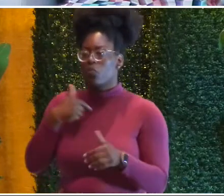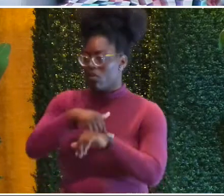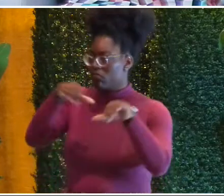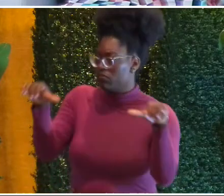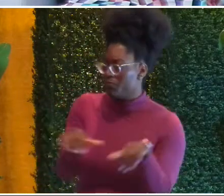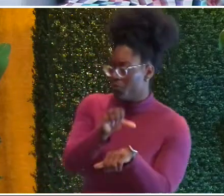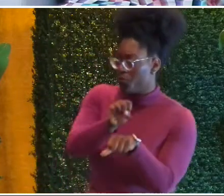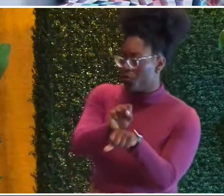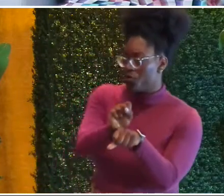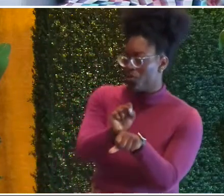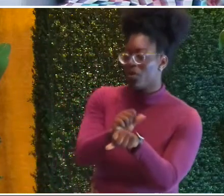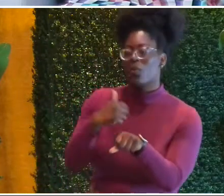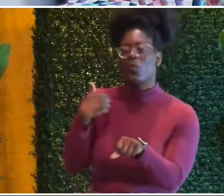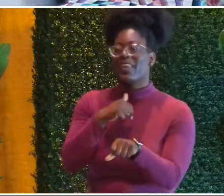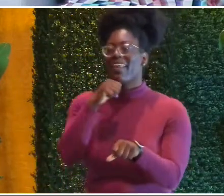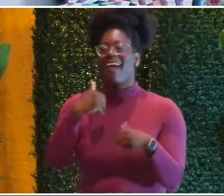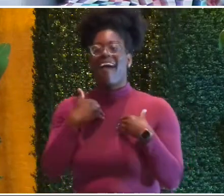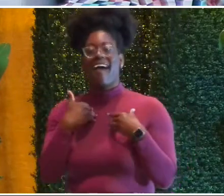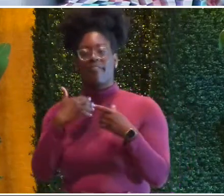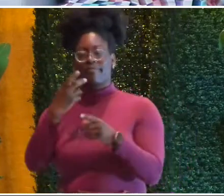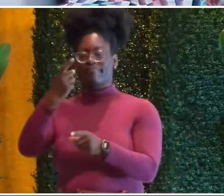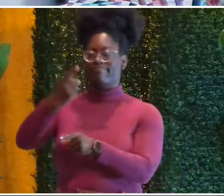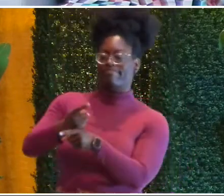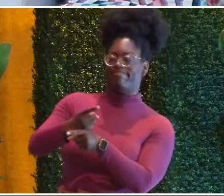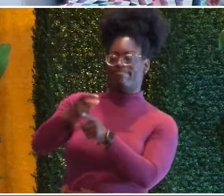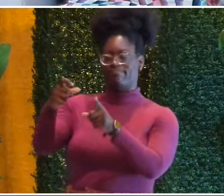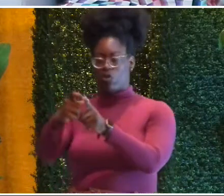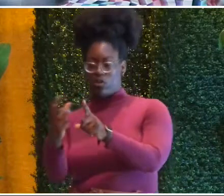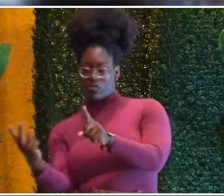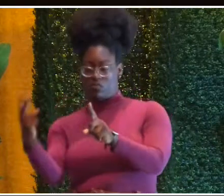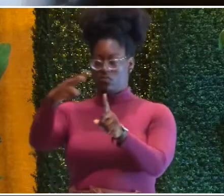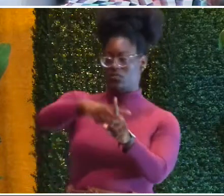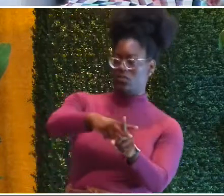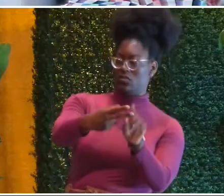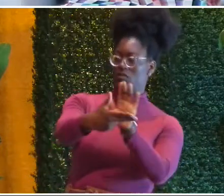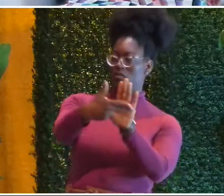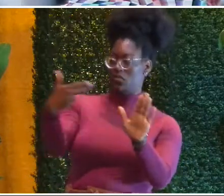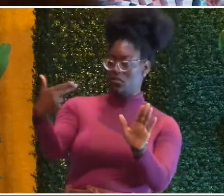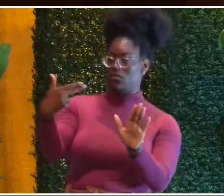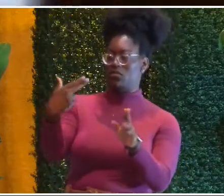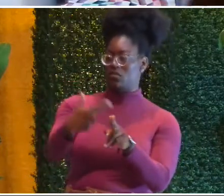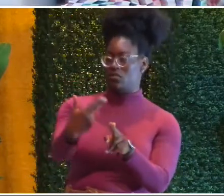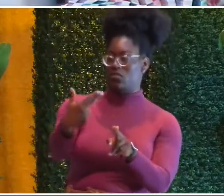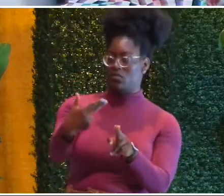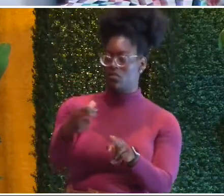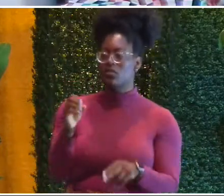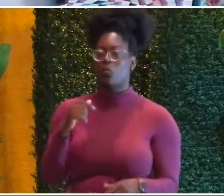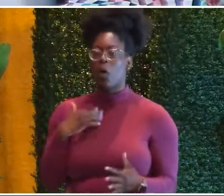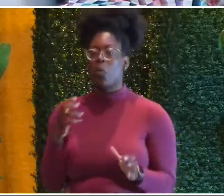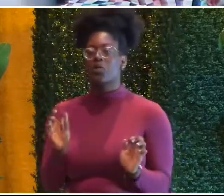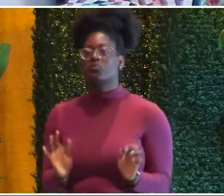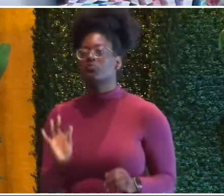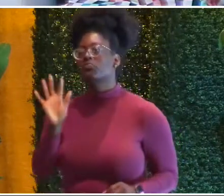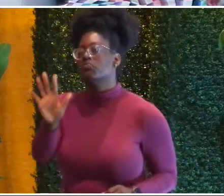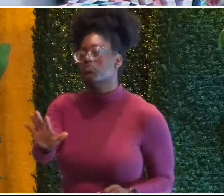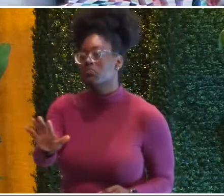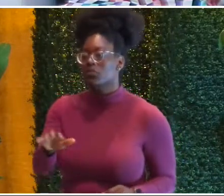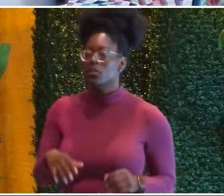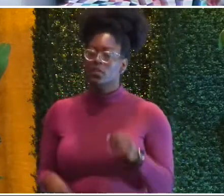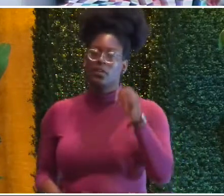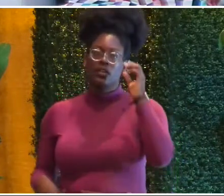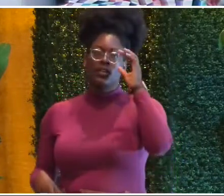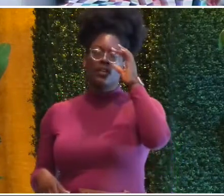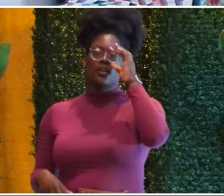full of worth, full of beauty, full of power. And so I just want to name that, because I think